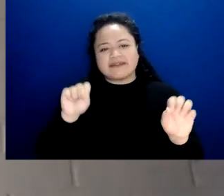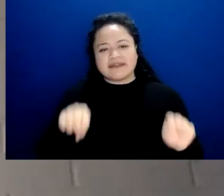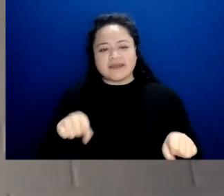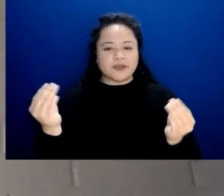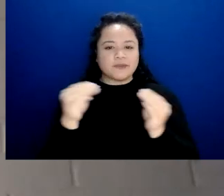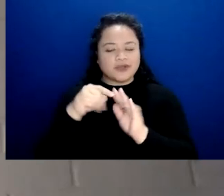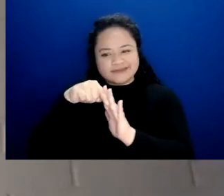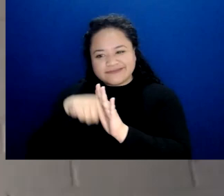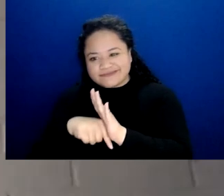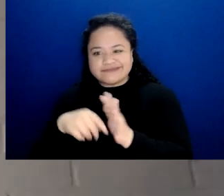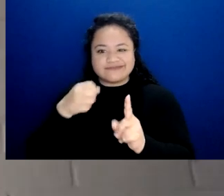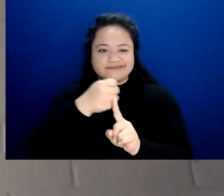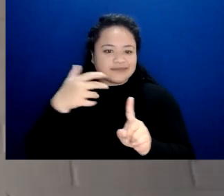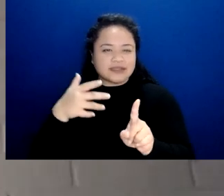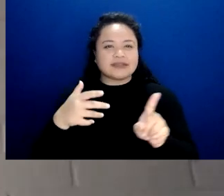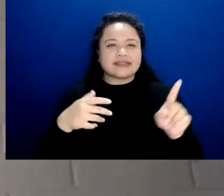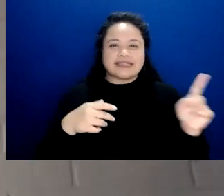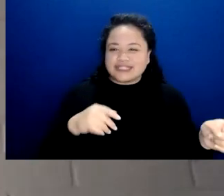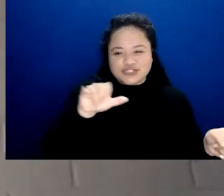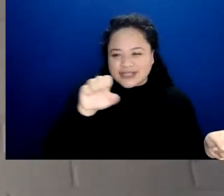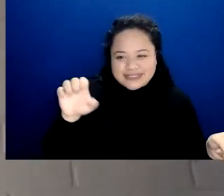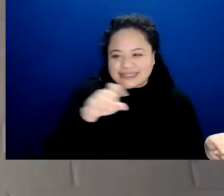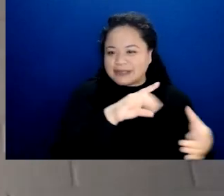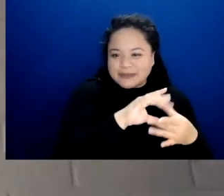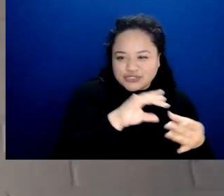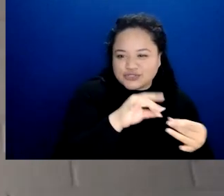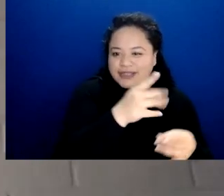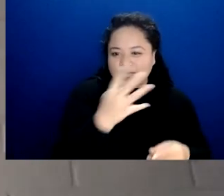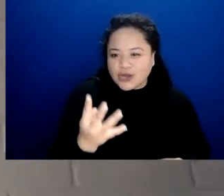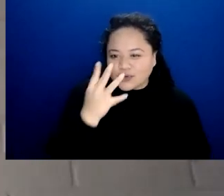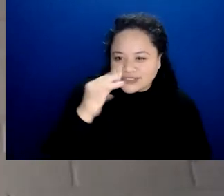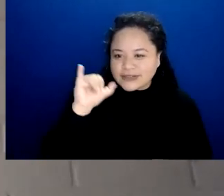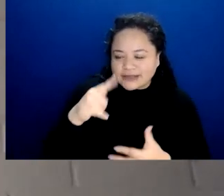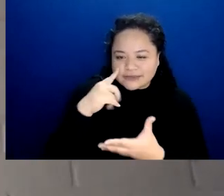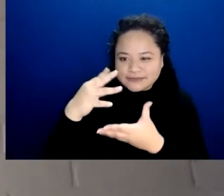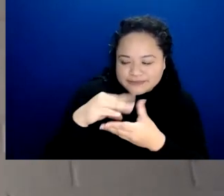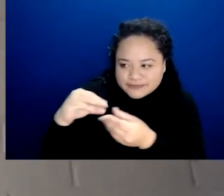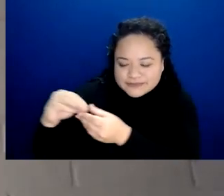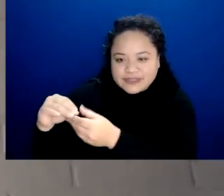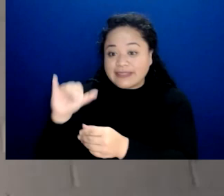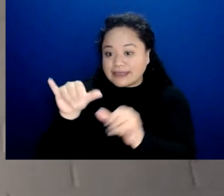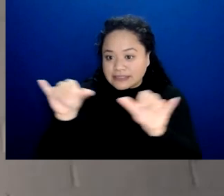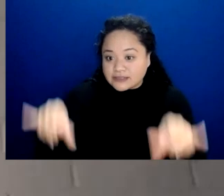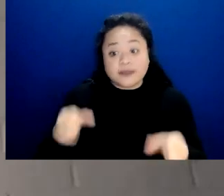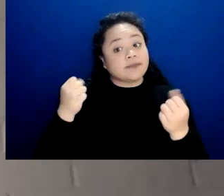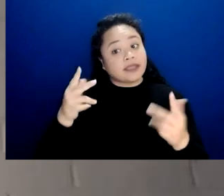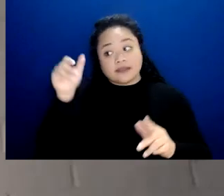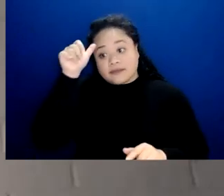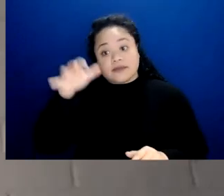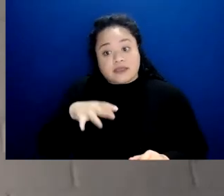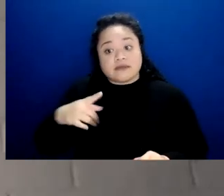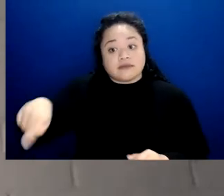Jesse had mentioned about the incarceration piece and that whole system, that structure, that system. There's a lot of men incarcerated that have mental